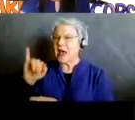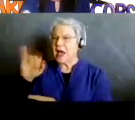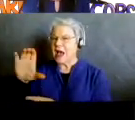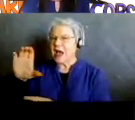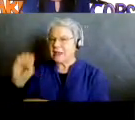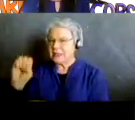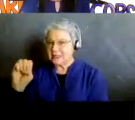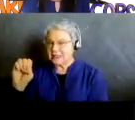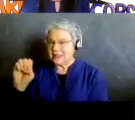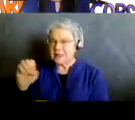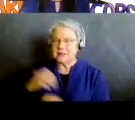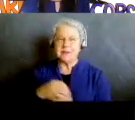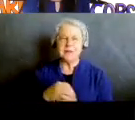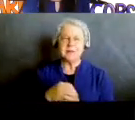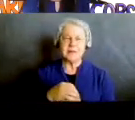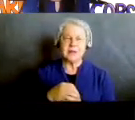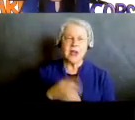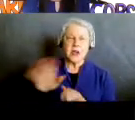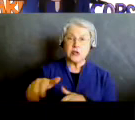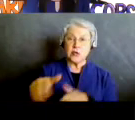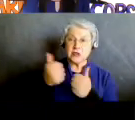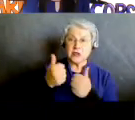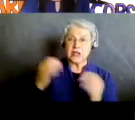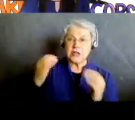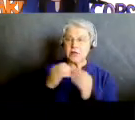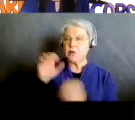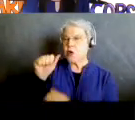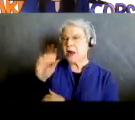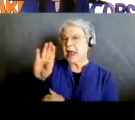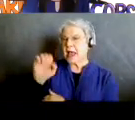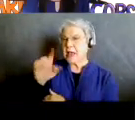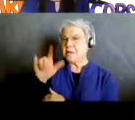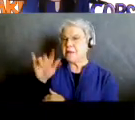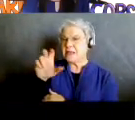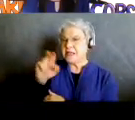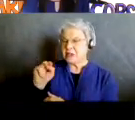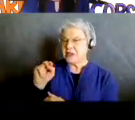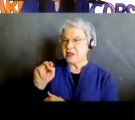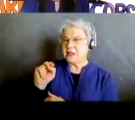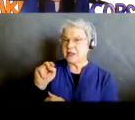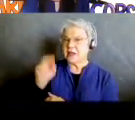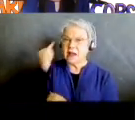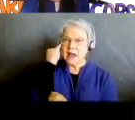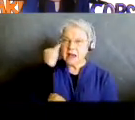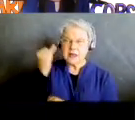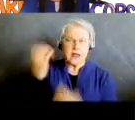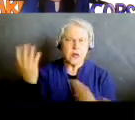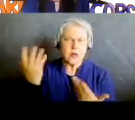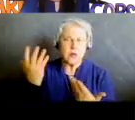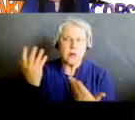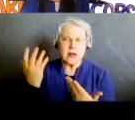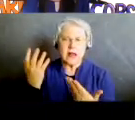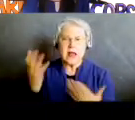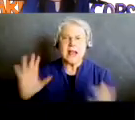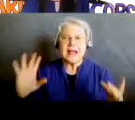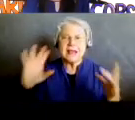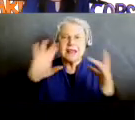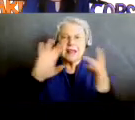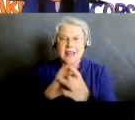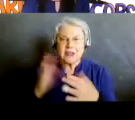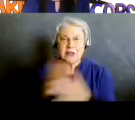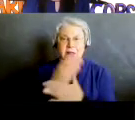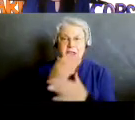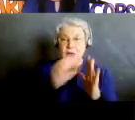think the challenge for this more abolitionist approach to border regimes and to ICE is to make these connections not only among